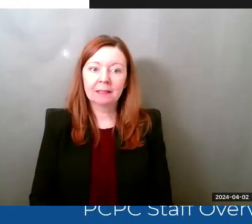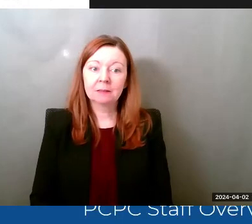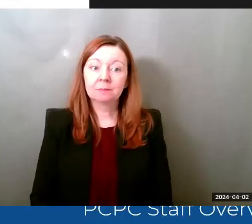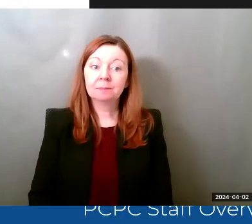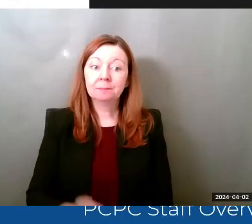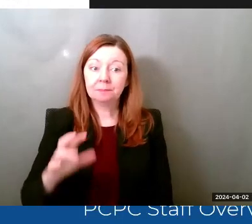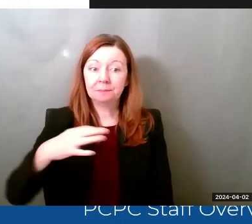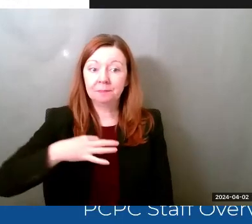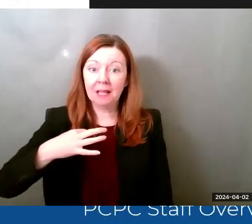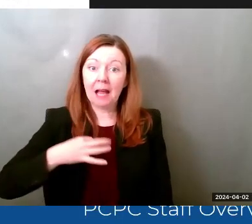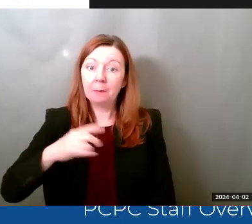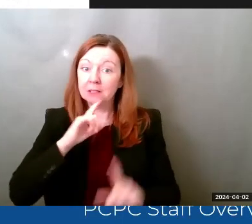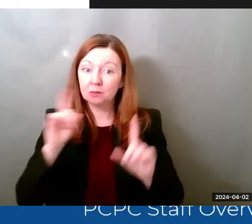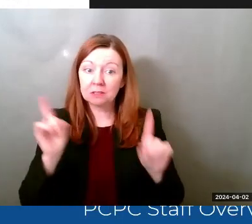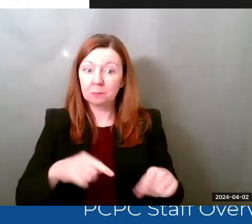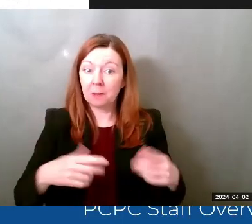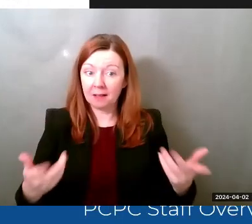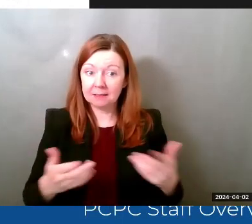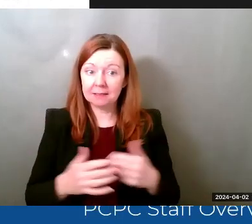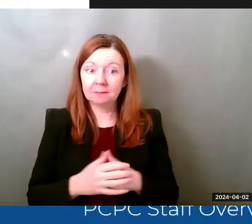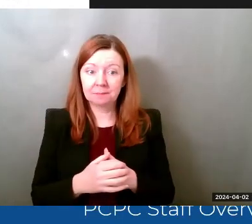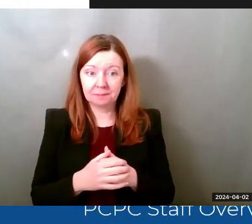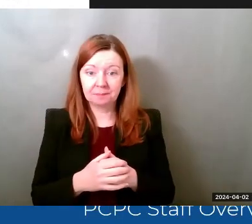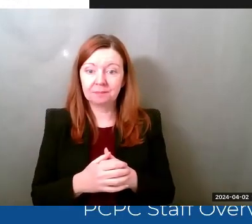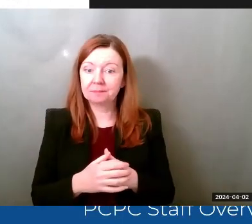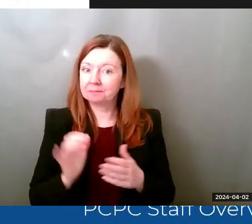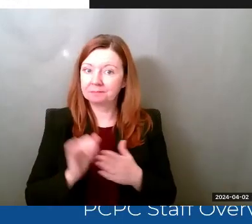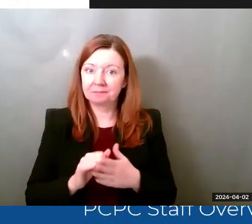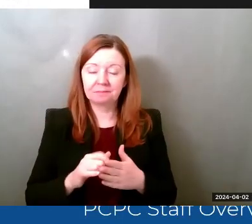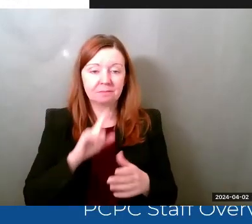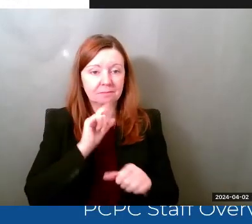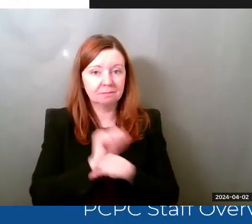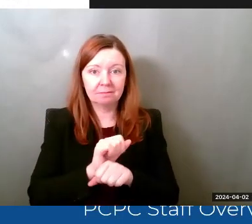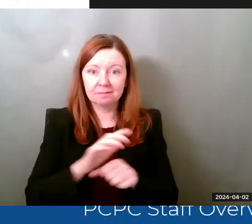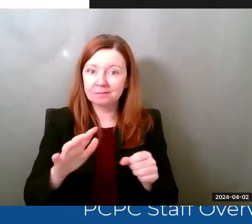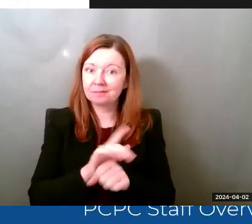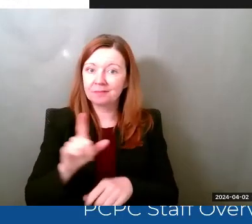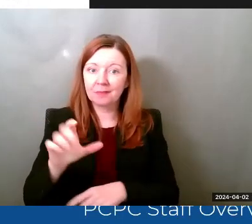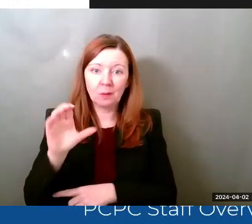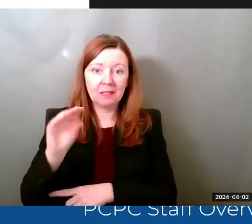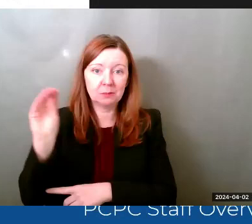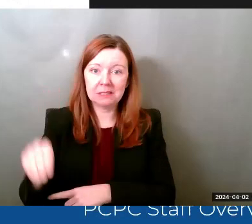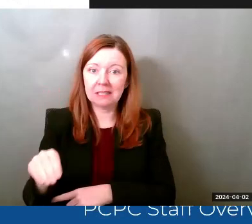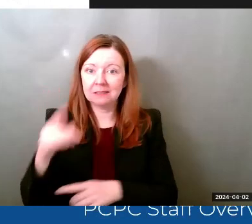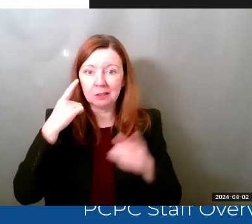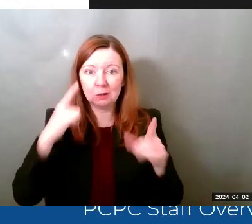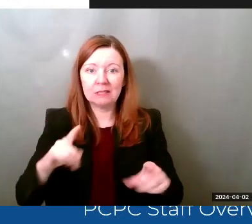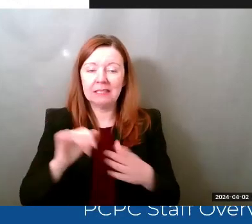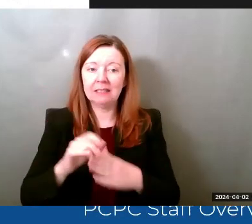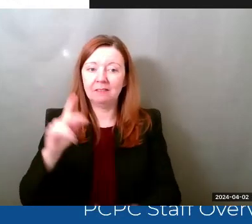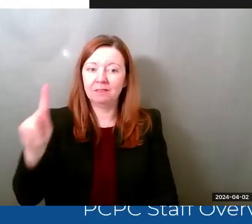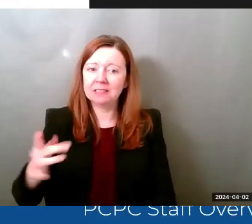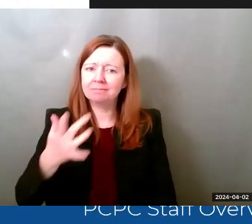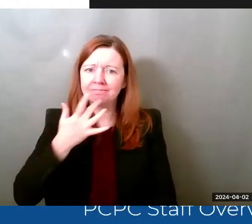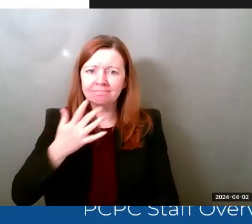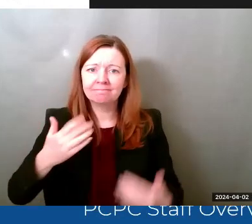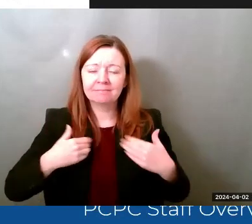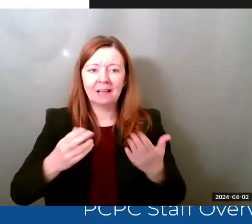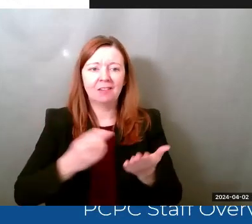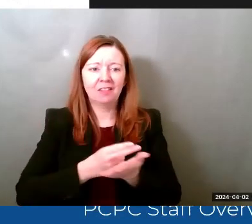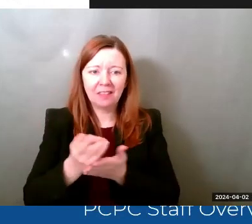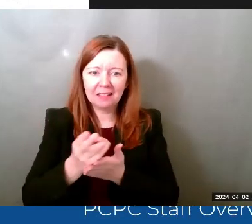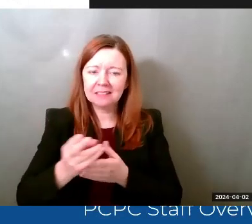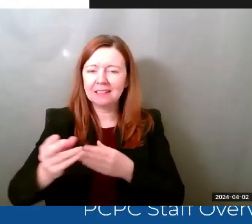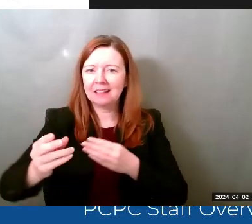The applicant's response is that they wholeheartedly agree that Philadelphia is lucky to have such an authentic and